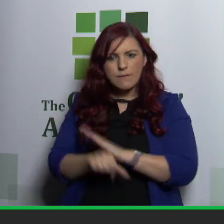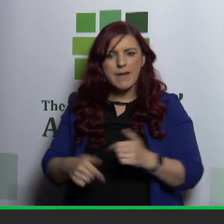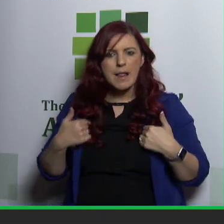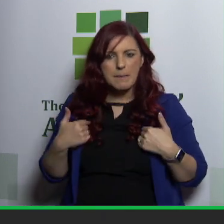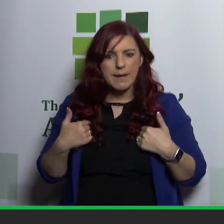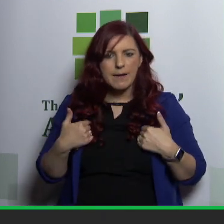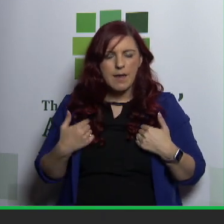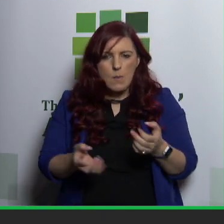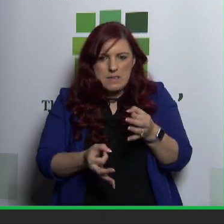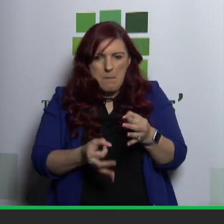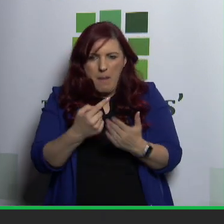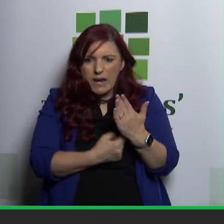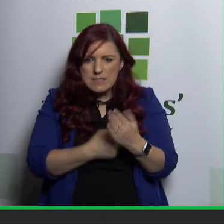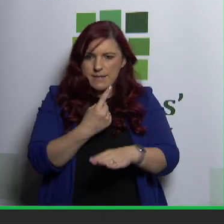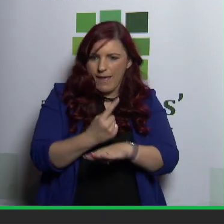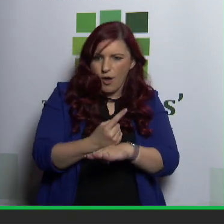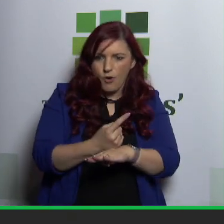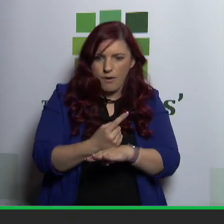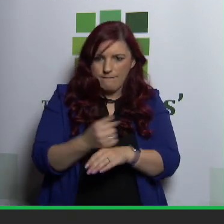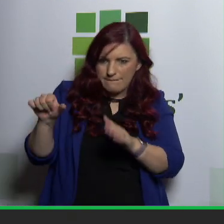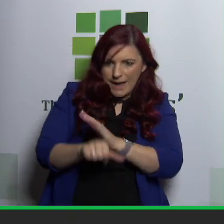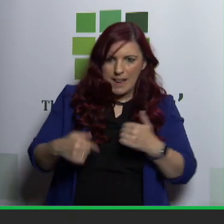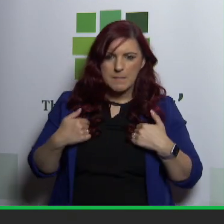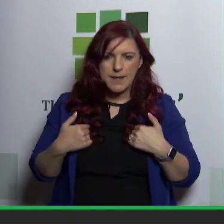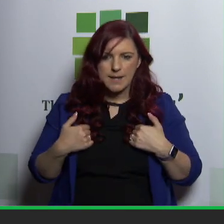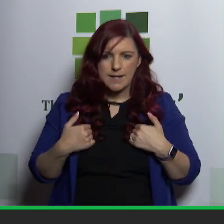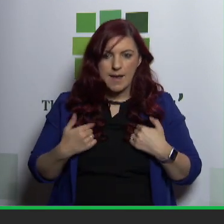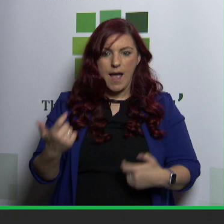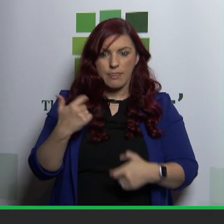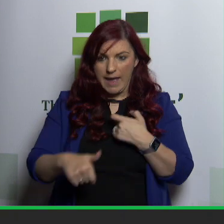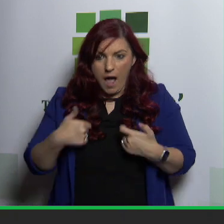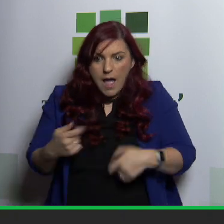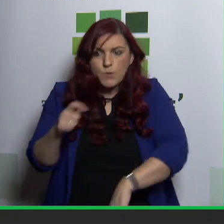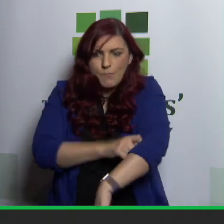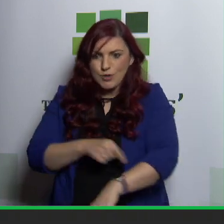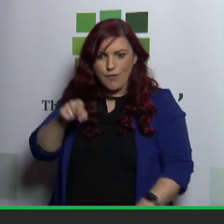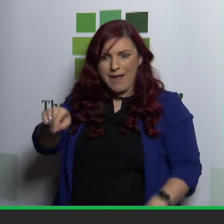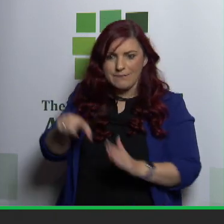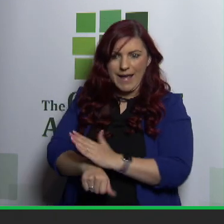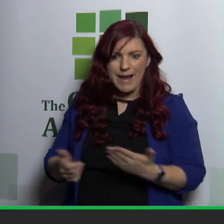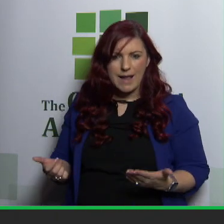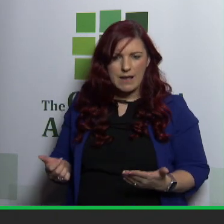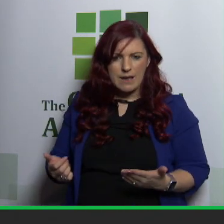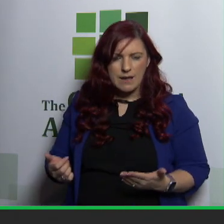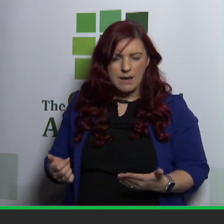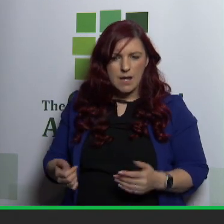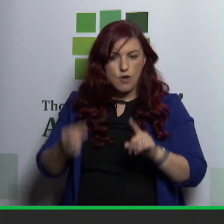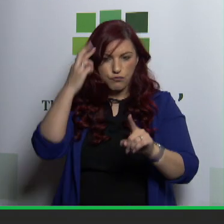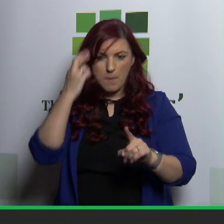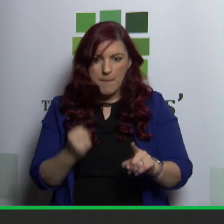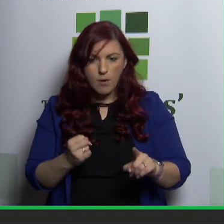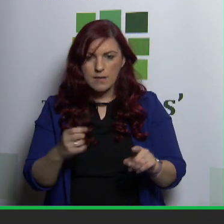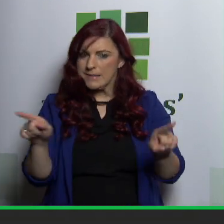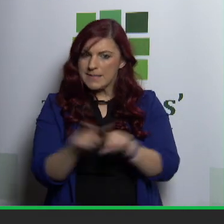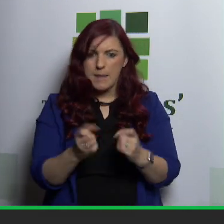the policies that were in place failed me. And then I was punished for that. Remember that, like everyone